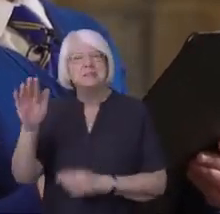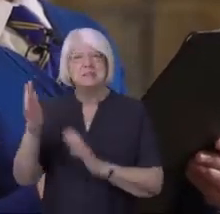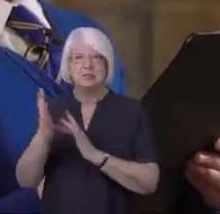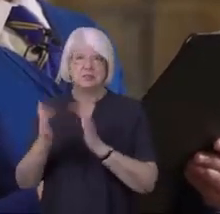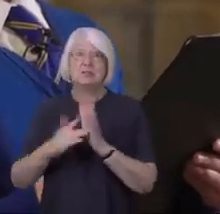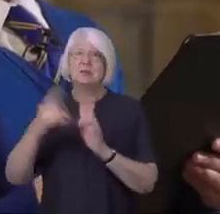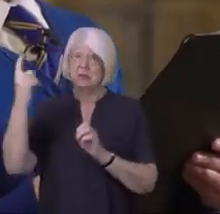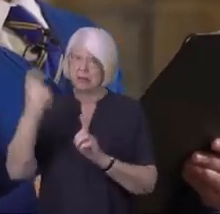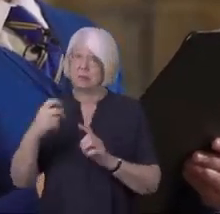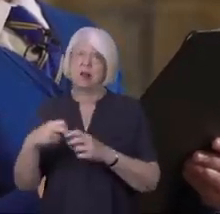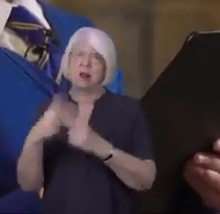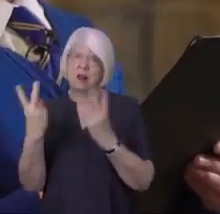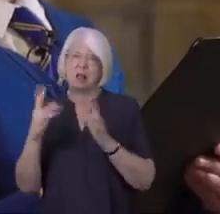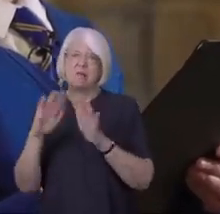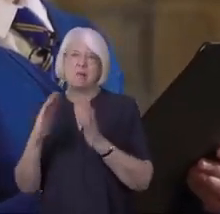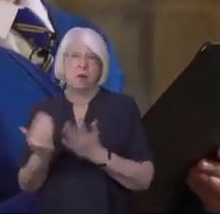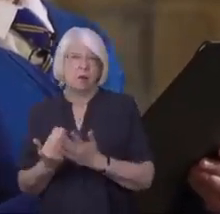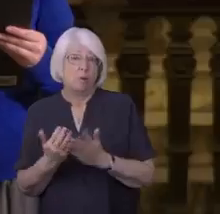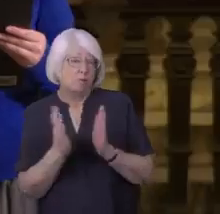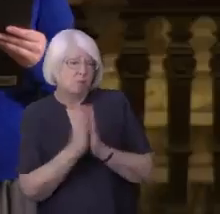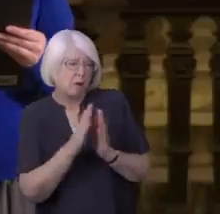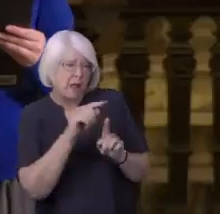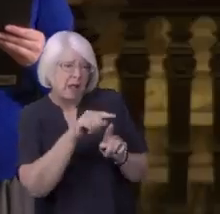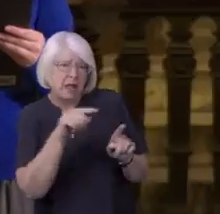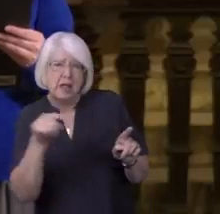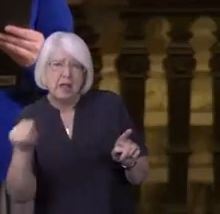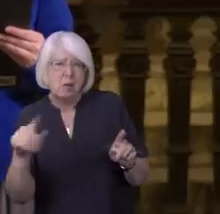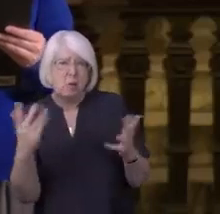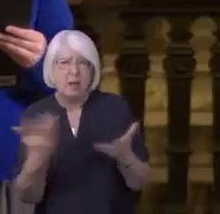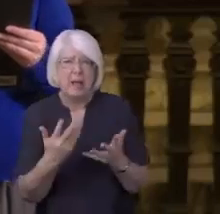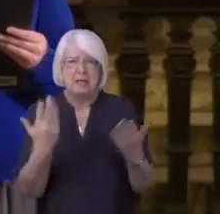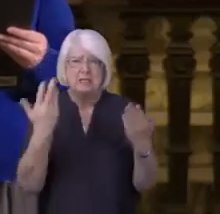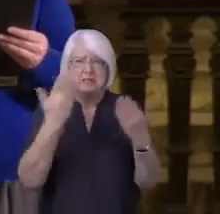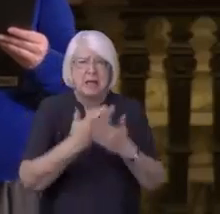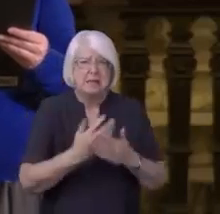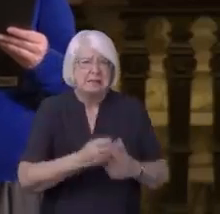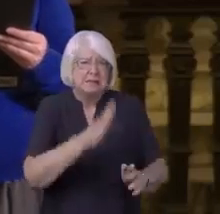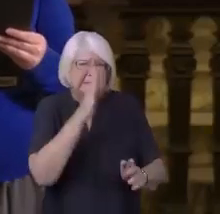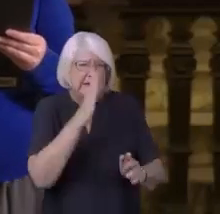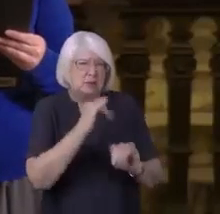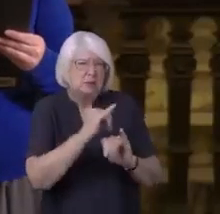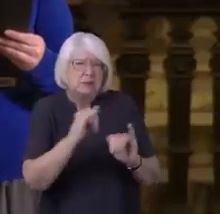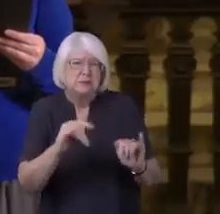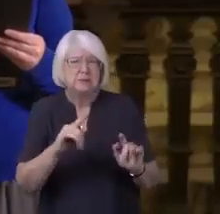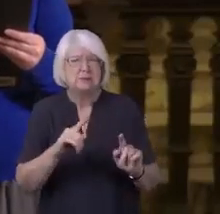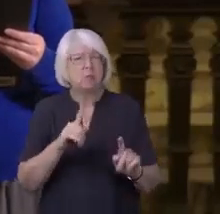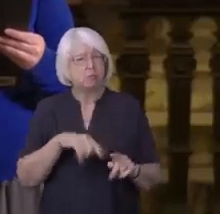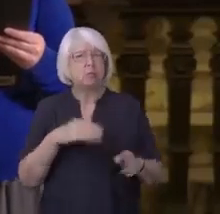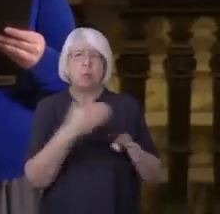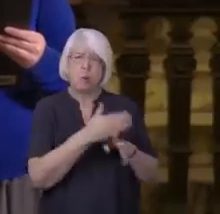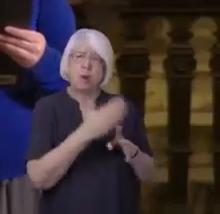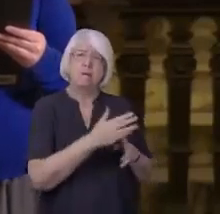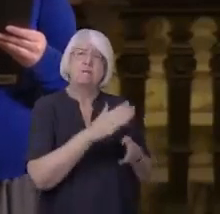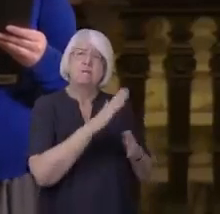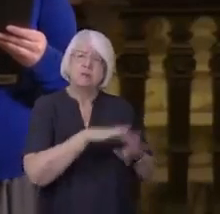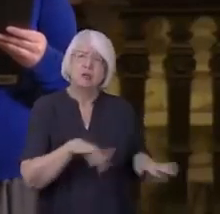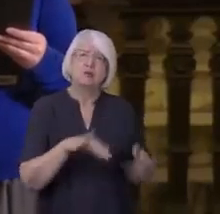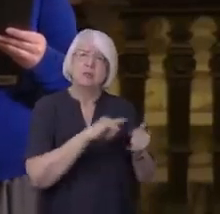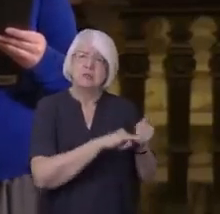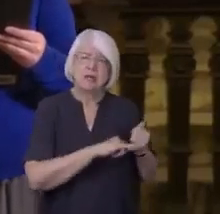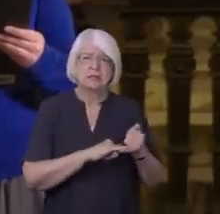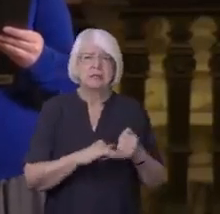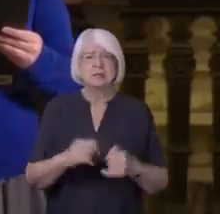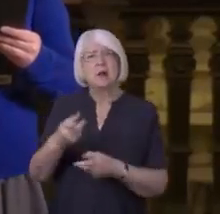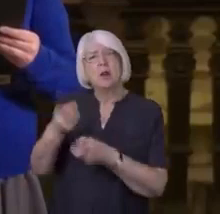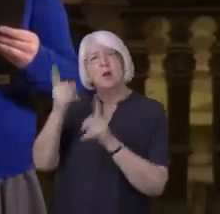pray for the places where there is darkness and danger, and for the work of the Children's Society in sharing your light. Lord, in your